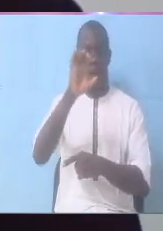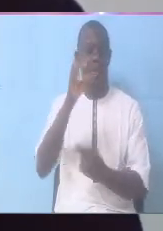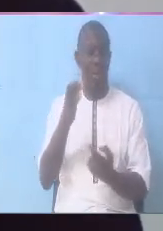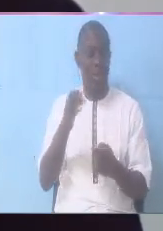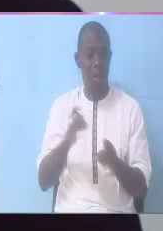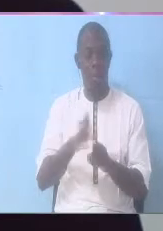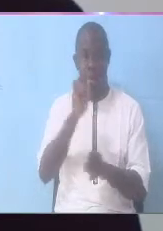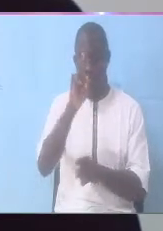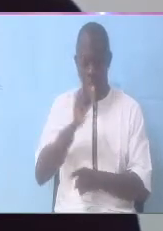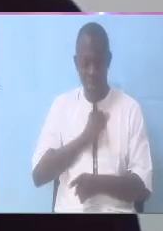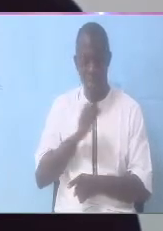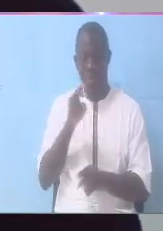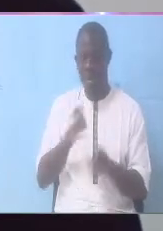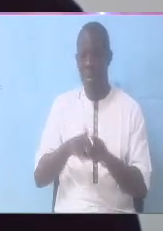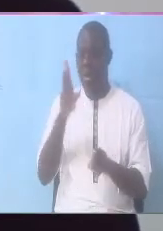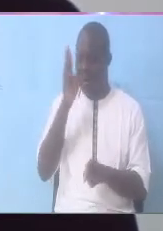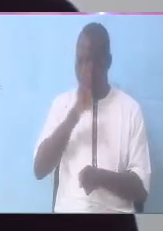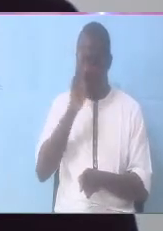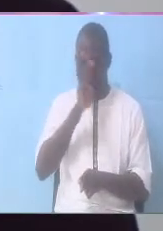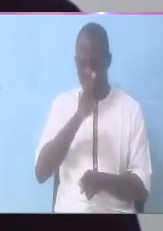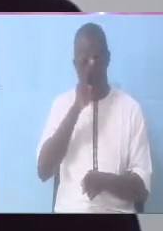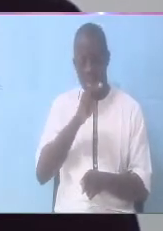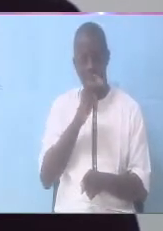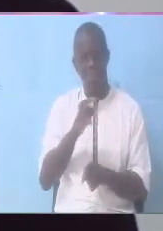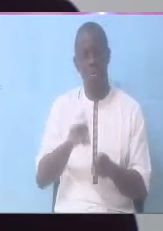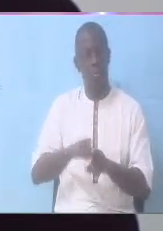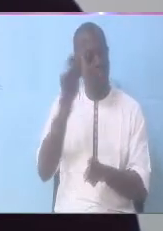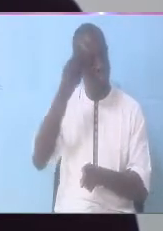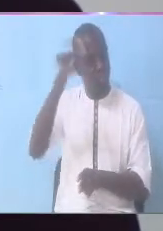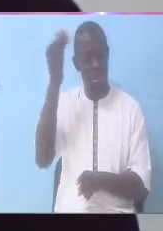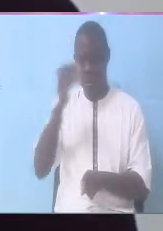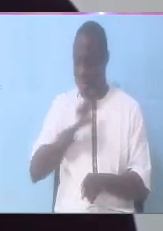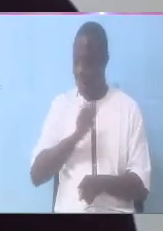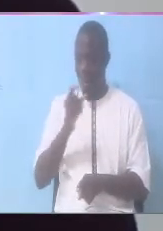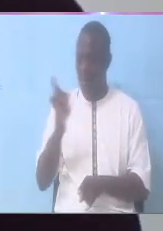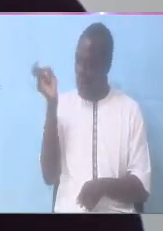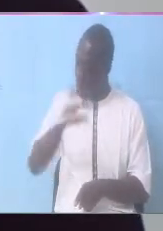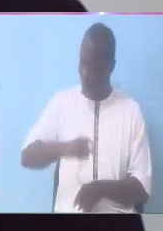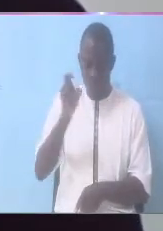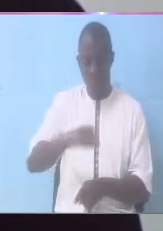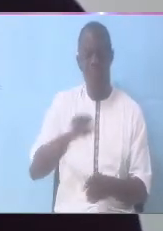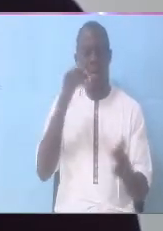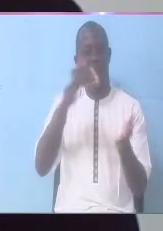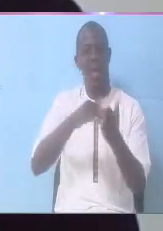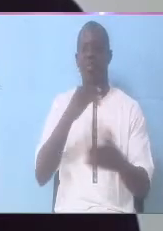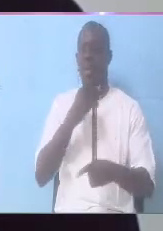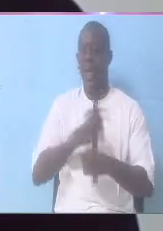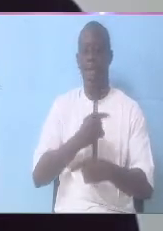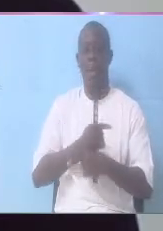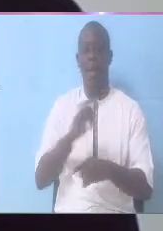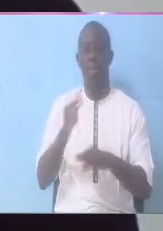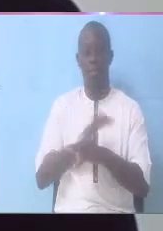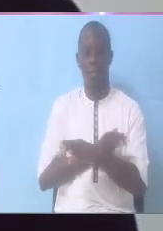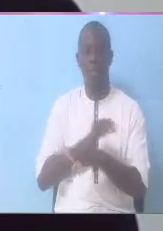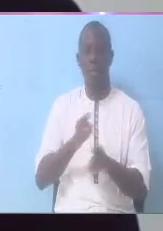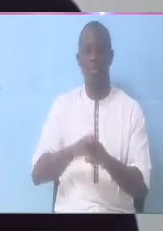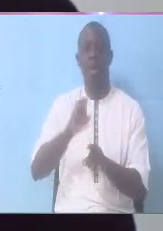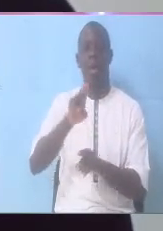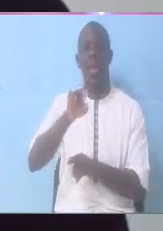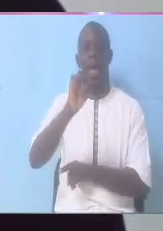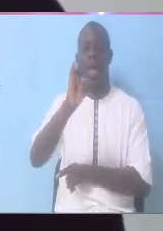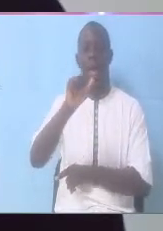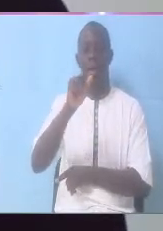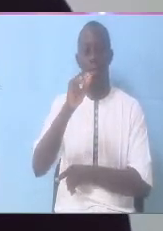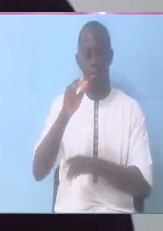And then some NIS were sent to arrest him. For some reason, he told them to go back. They are not the ones who are supposed to arrest him. They are soldiers.